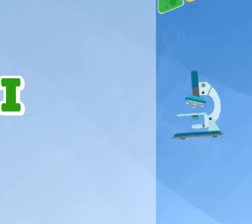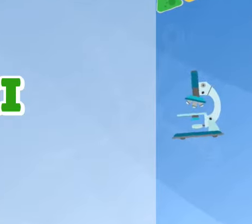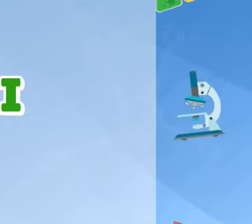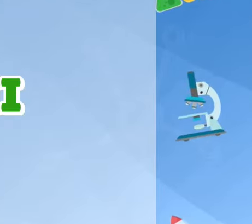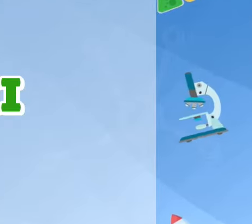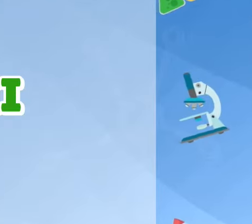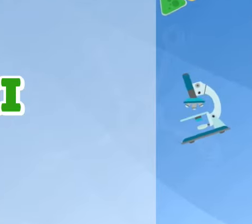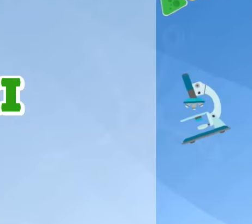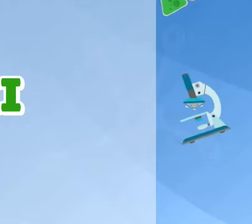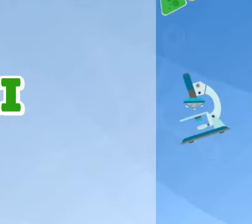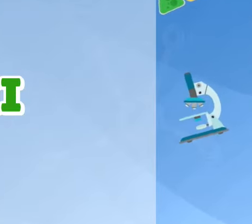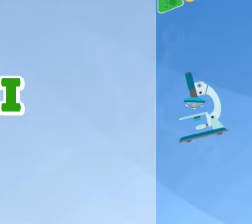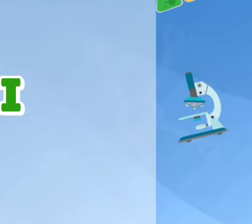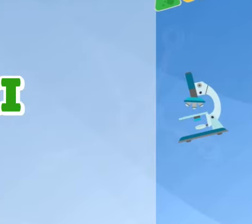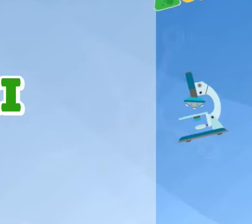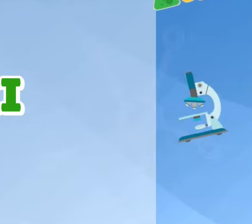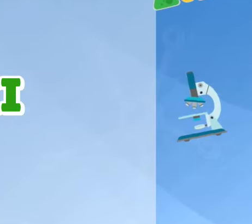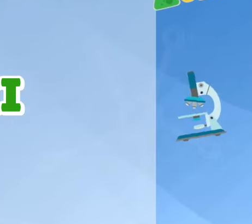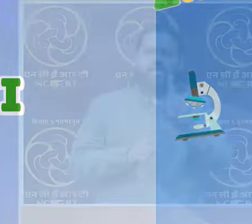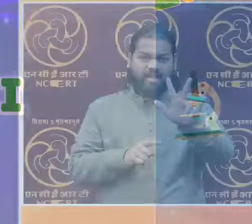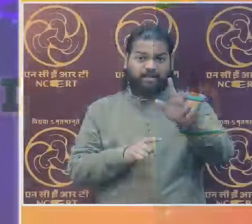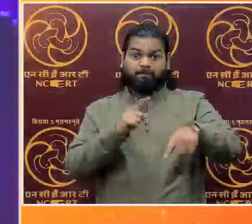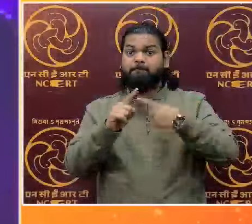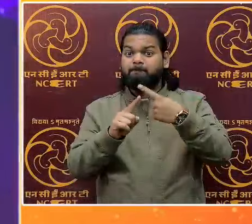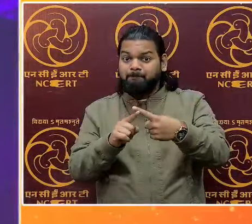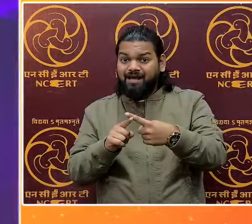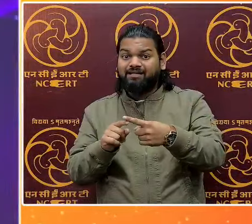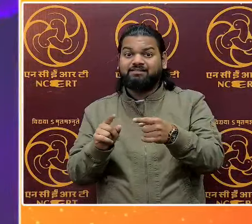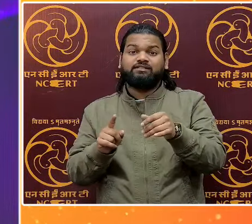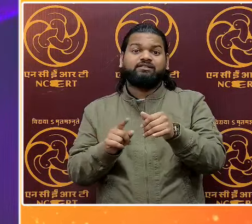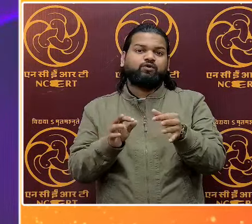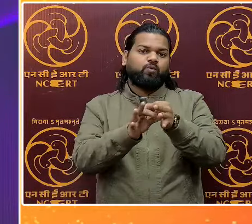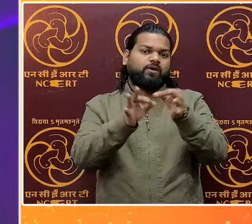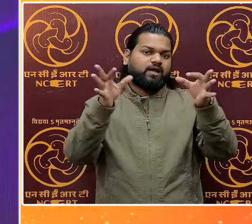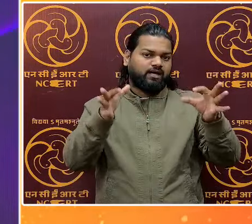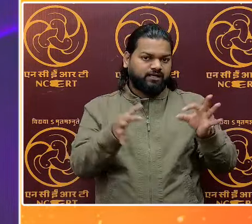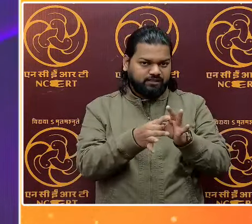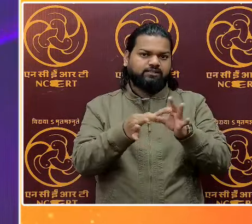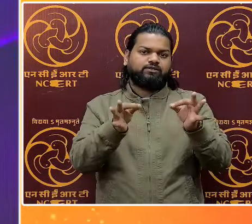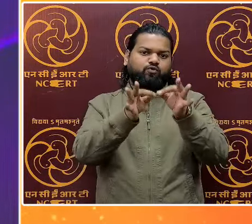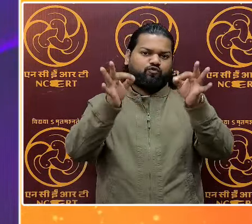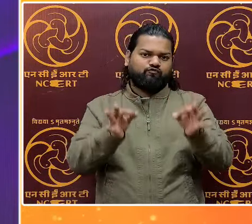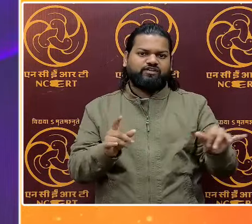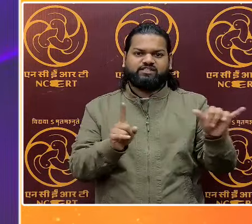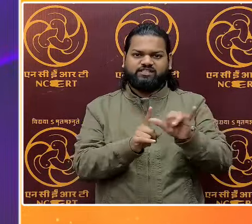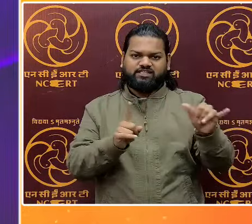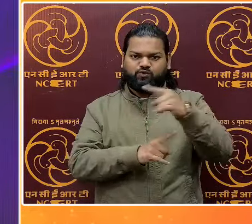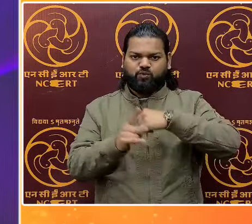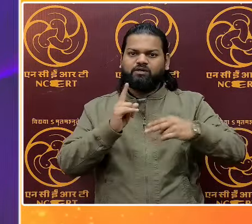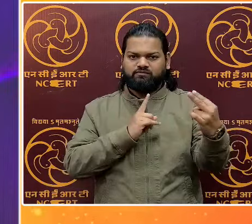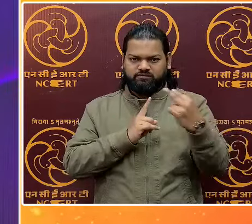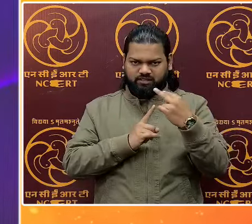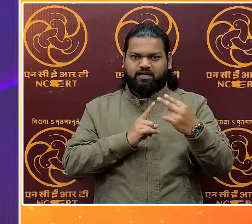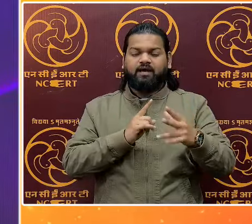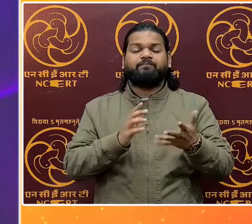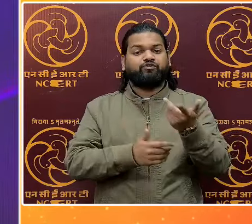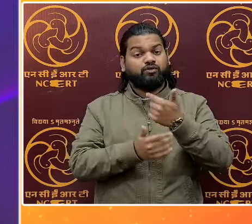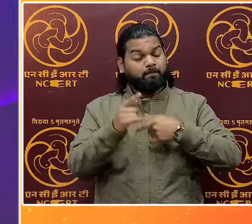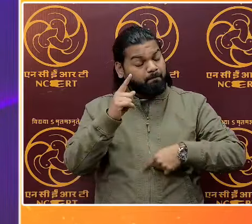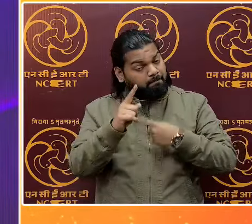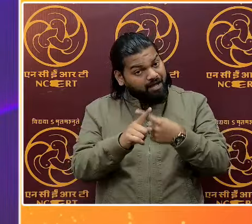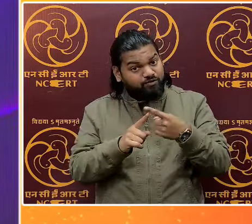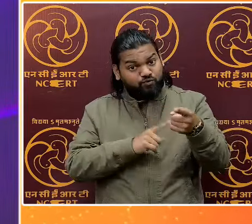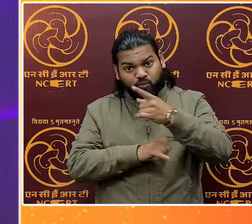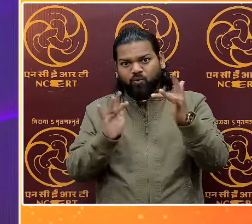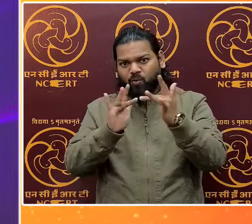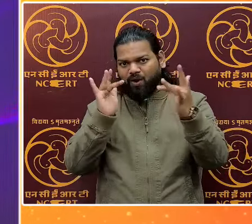are NCERT official and NCERT PM Vidya class 8 YouTube channel. You can also join